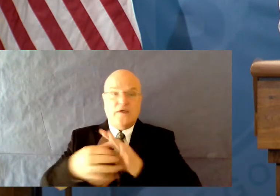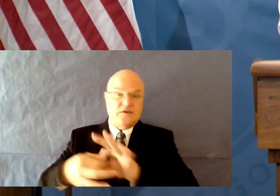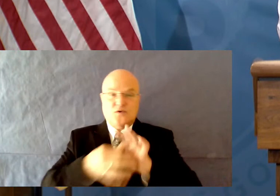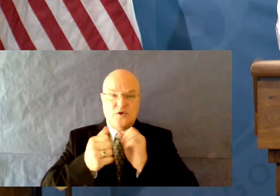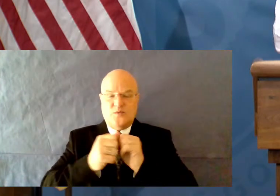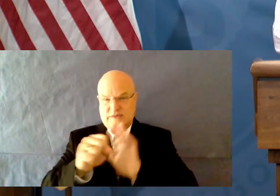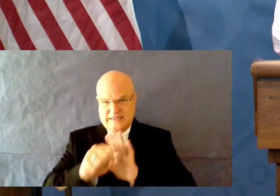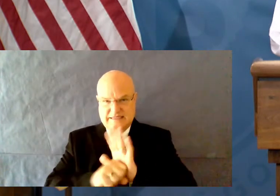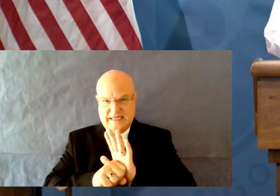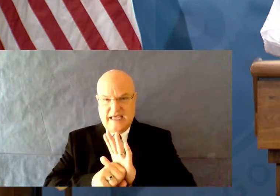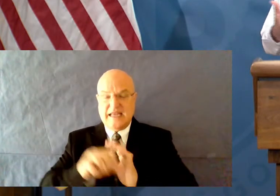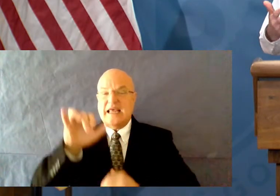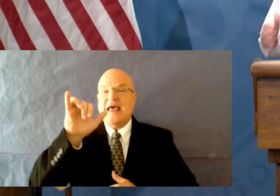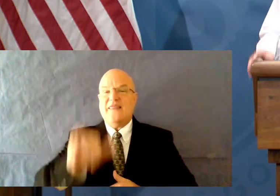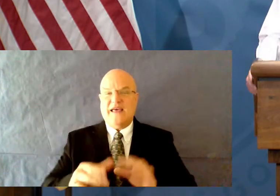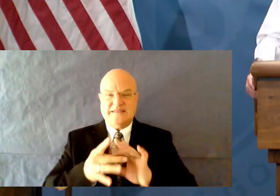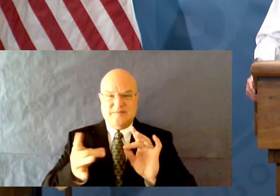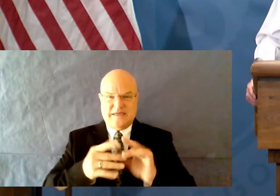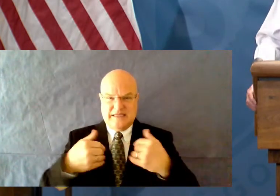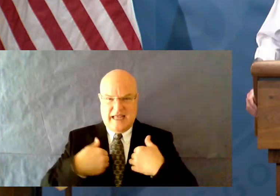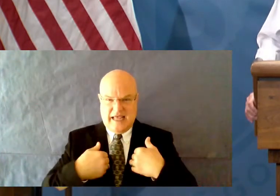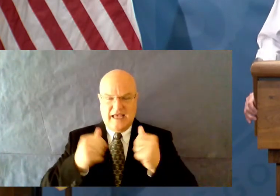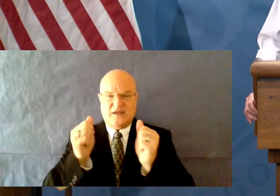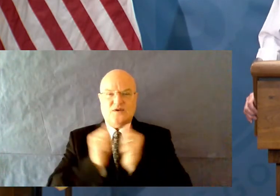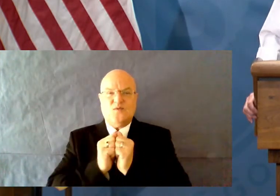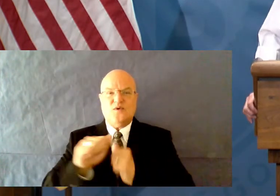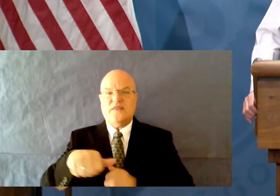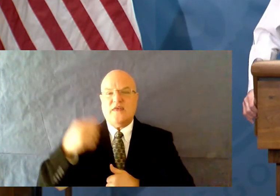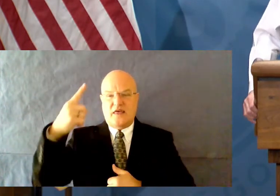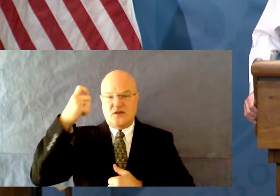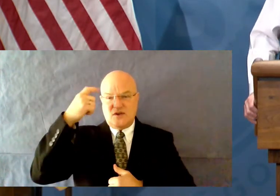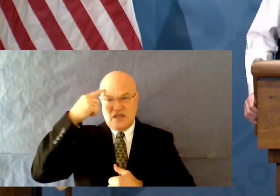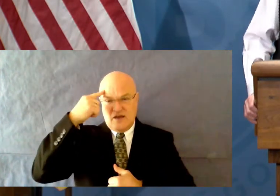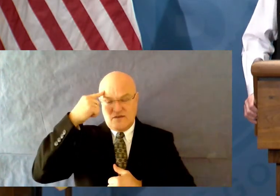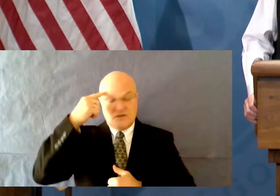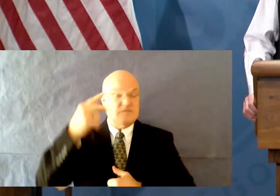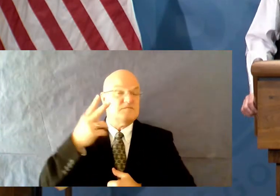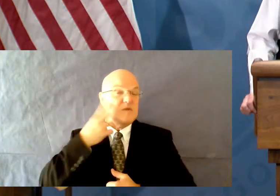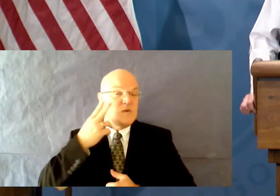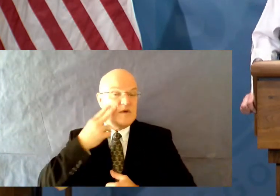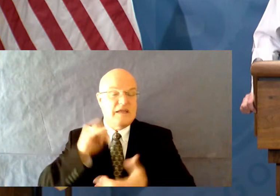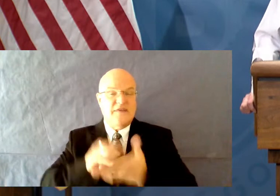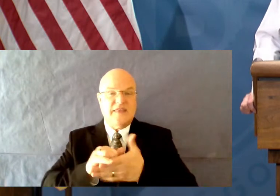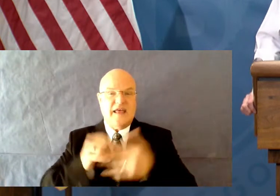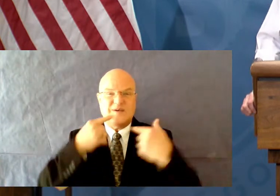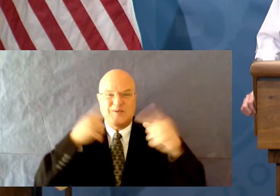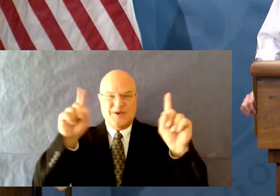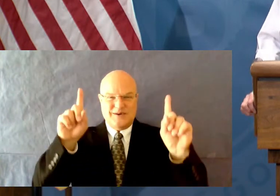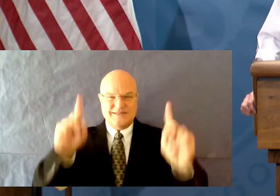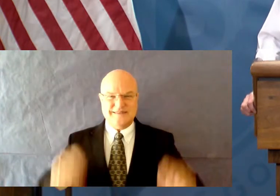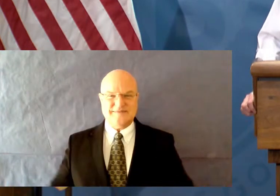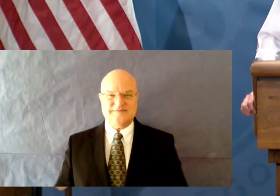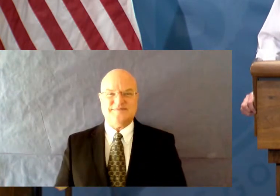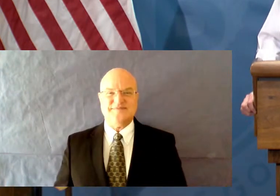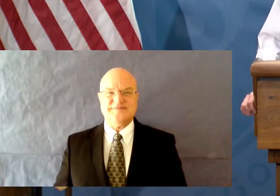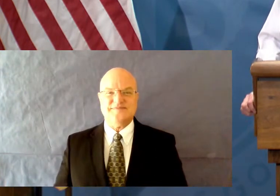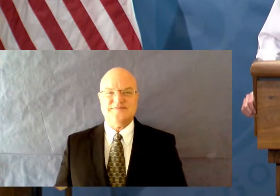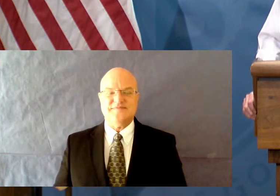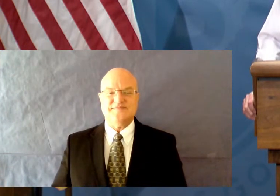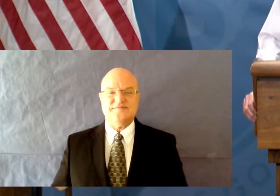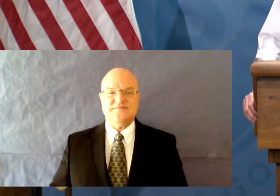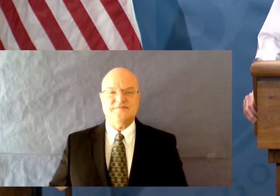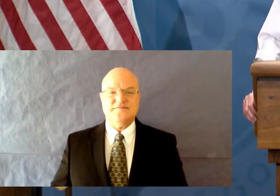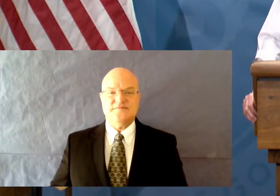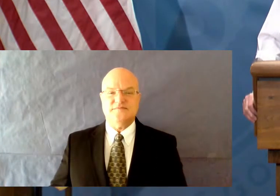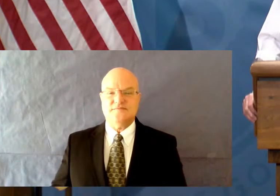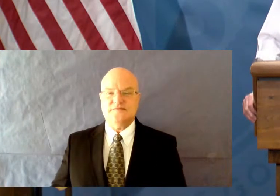state. That's the message I had along with other governors. We'll see if that message works. Next question.